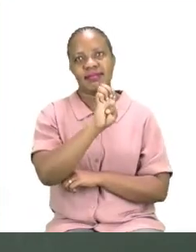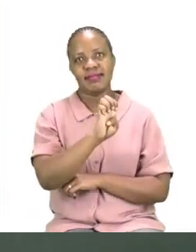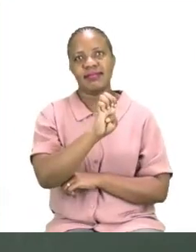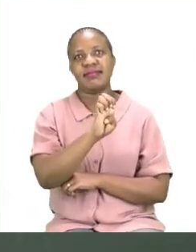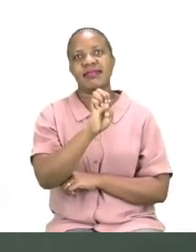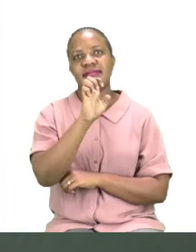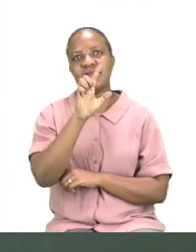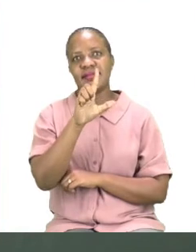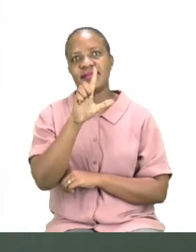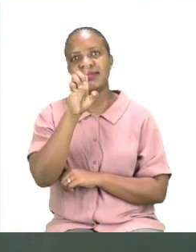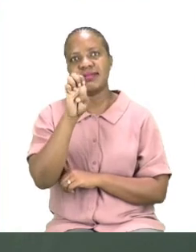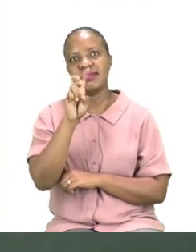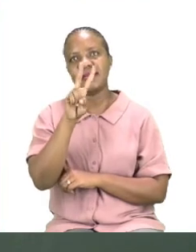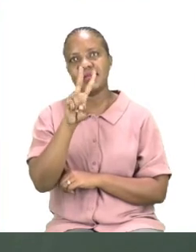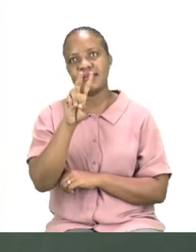11.